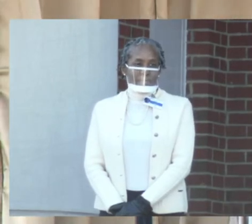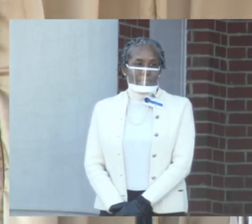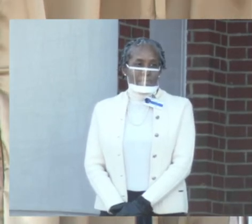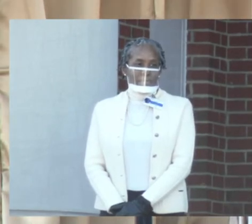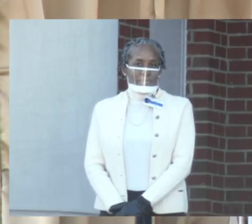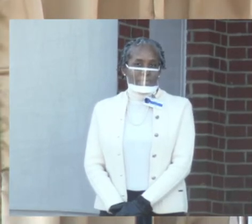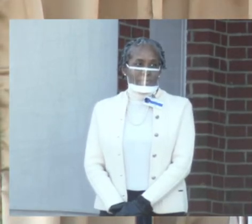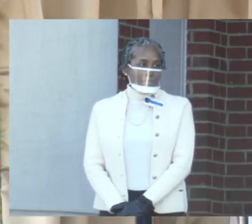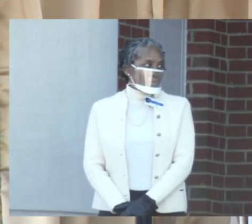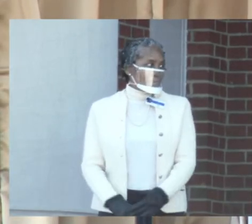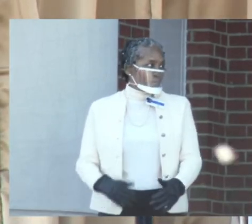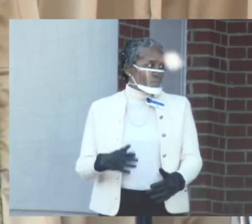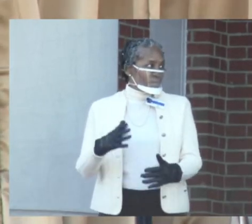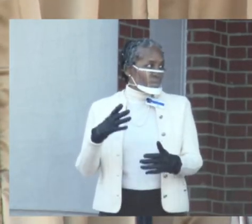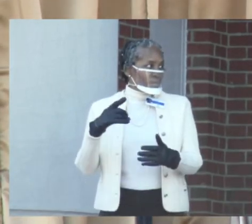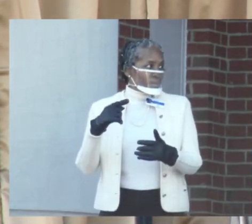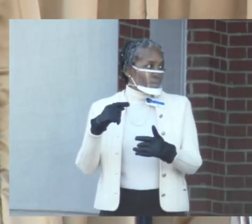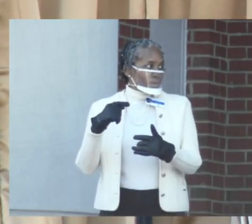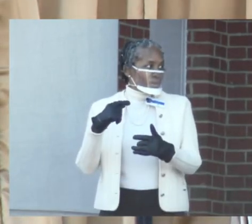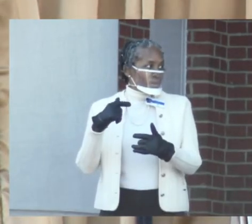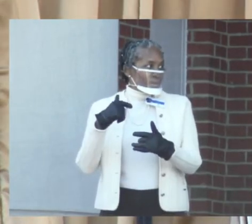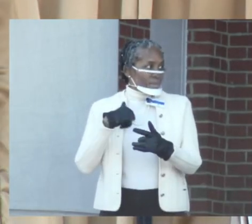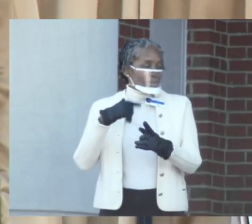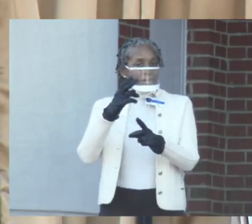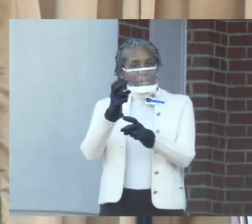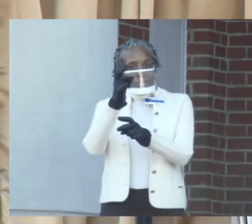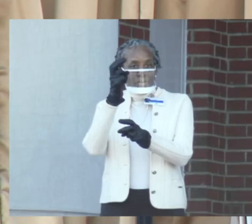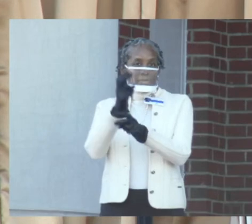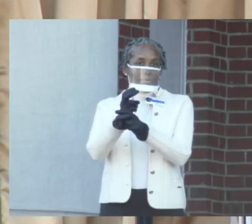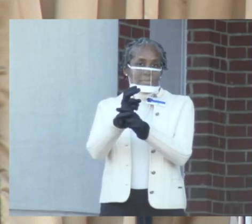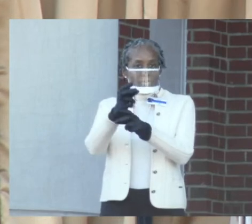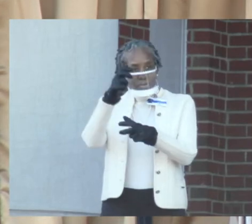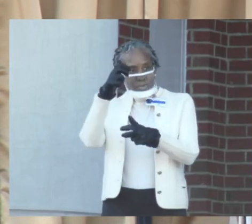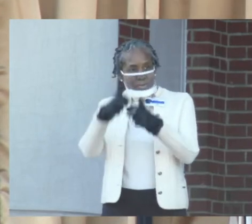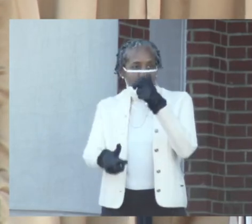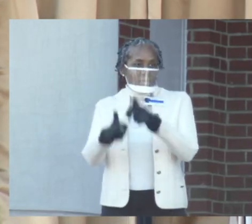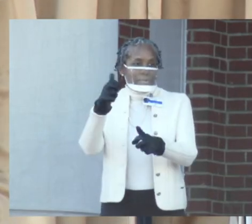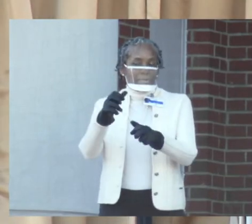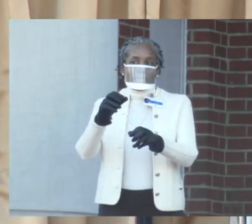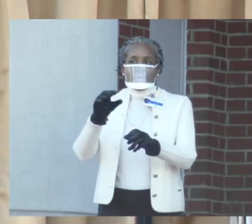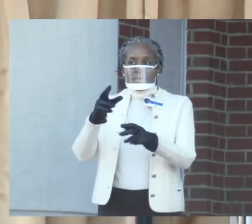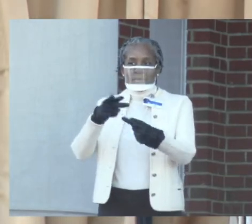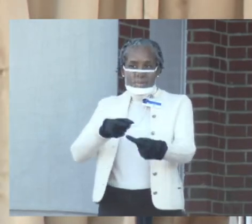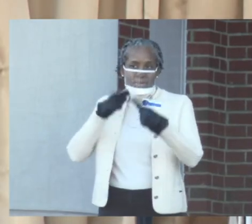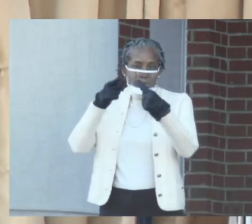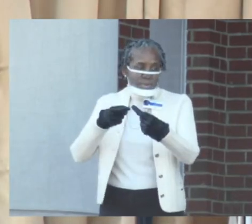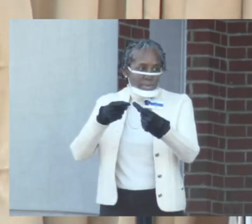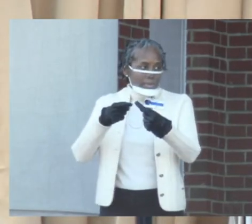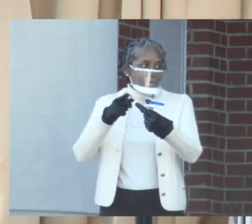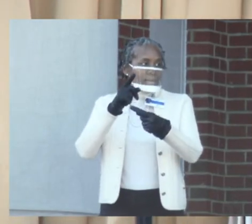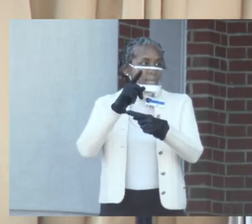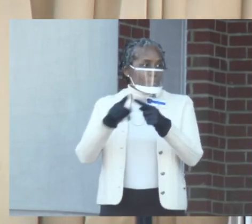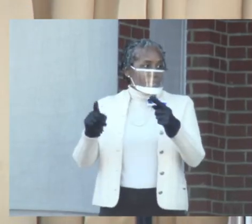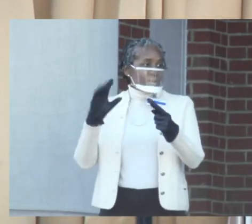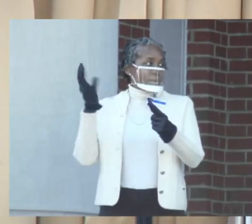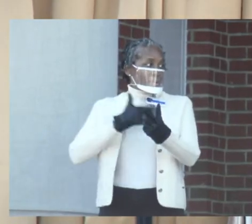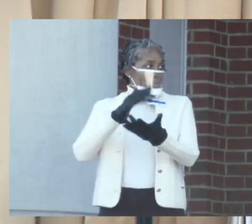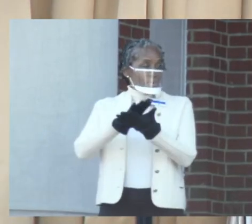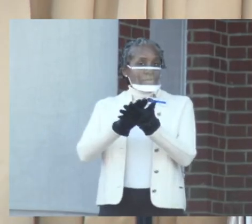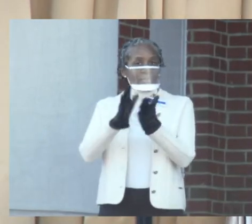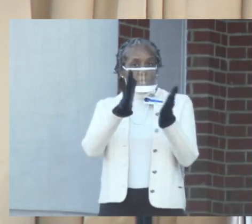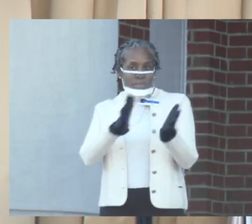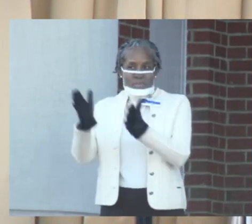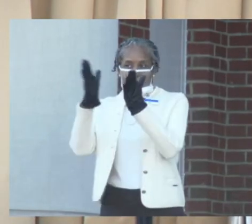I'm not going to lie. It's been hard and difficult, but obstacles aren't without purpose.